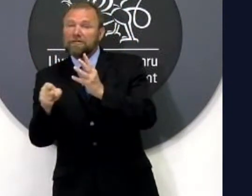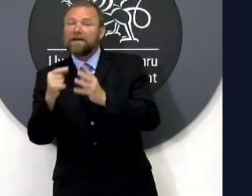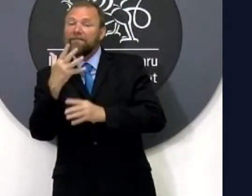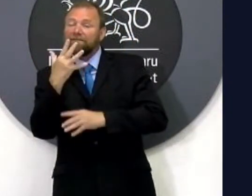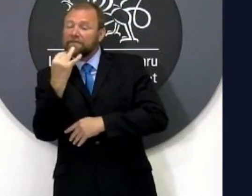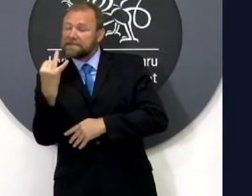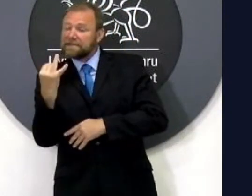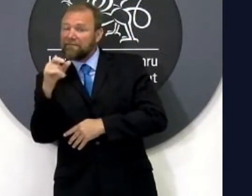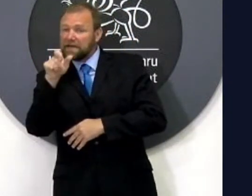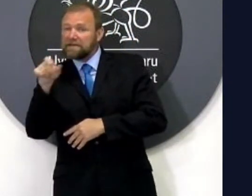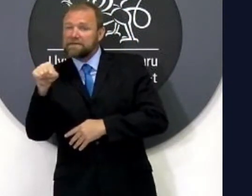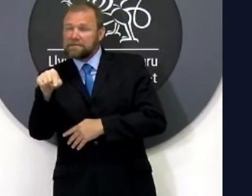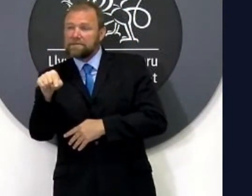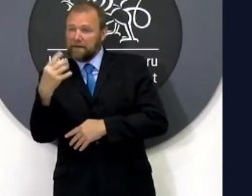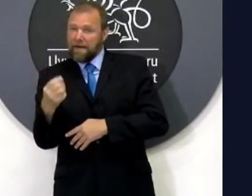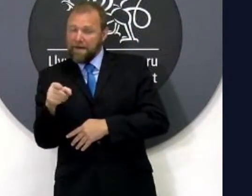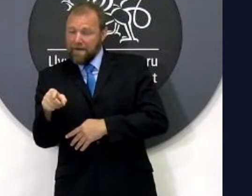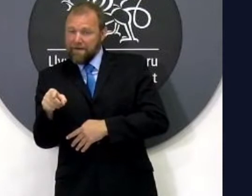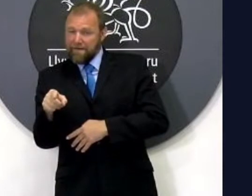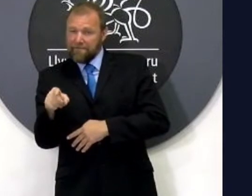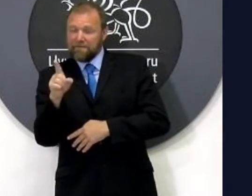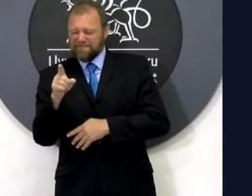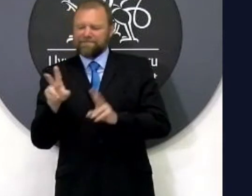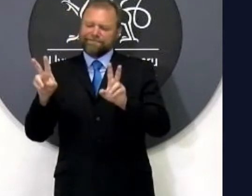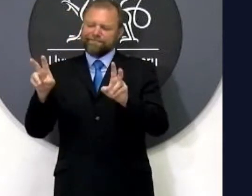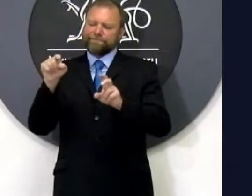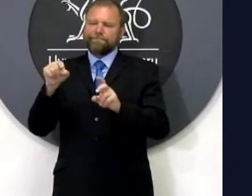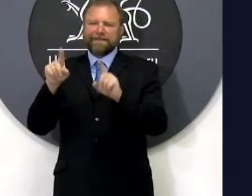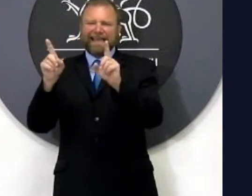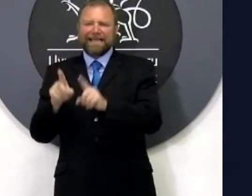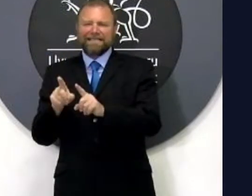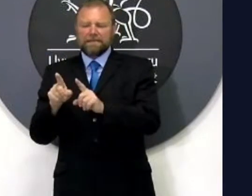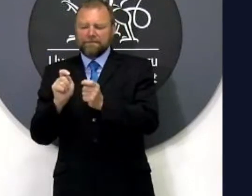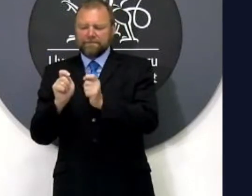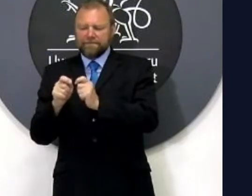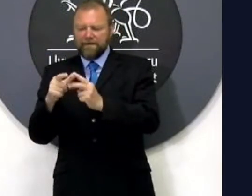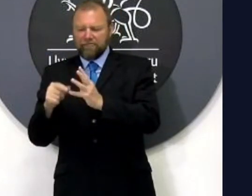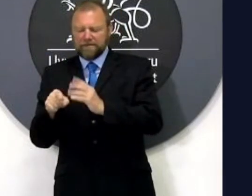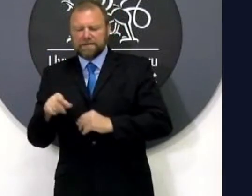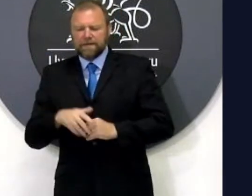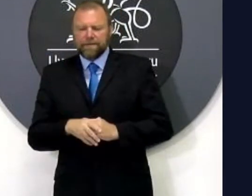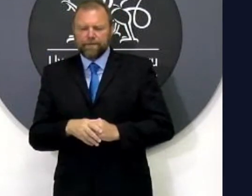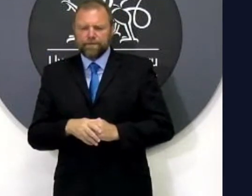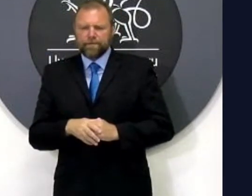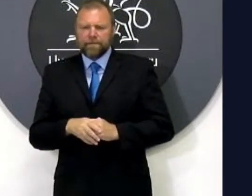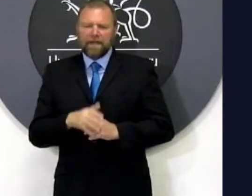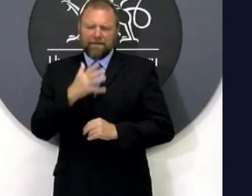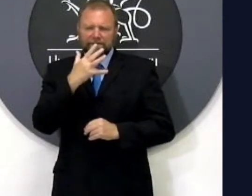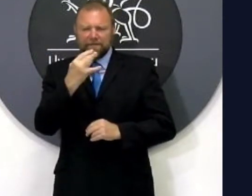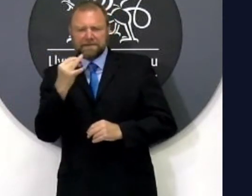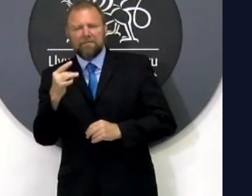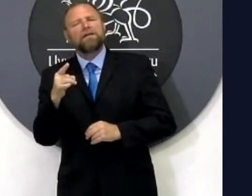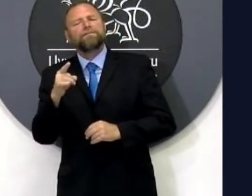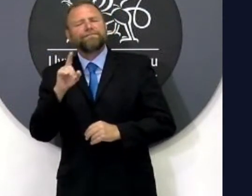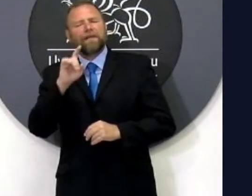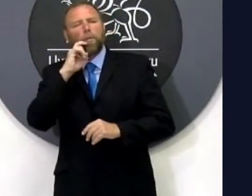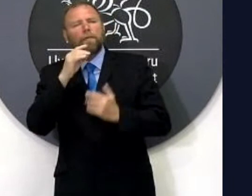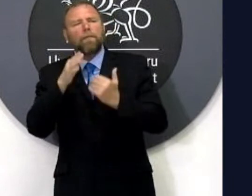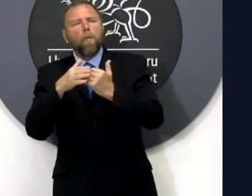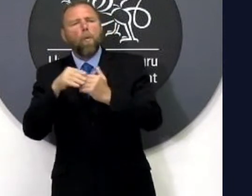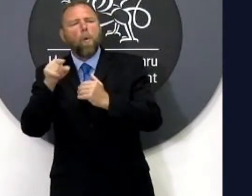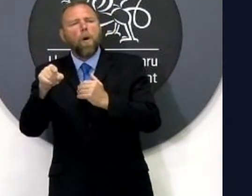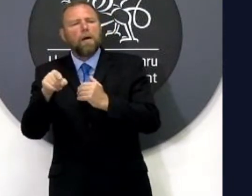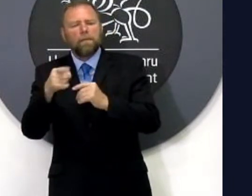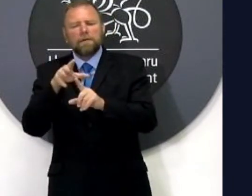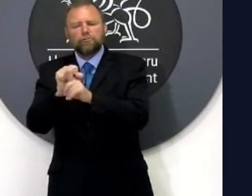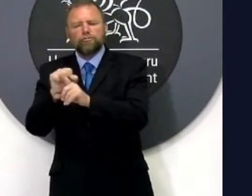identified of the India variant, the so-called India variant. That will be an underestimate. There will be other cases, and I do expect those